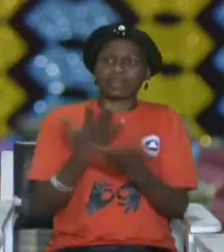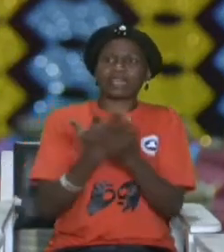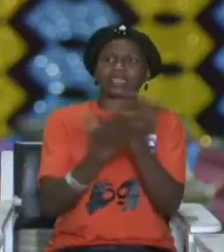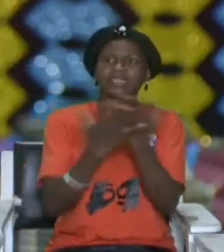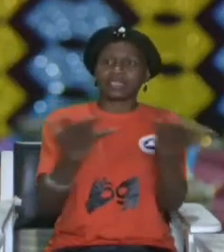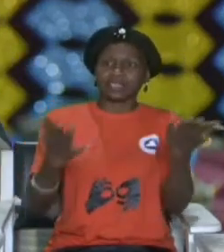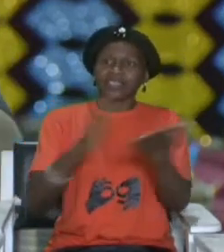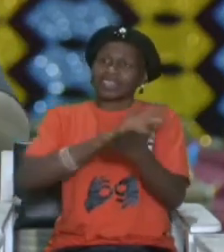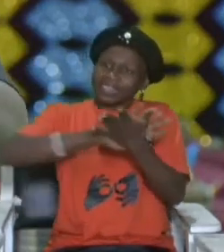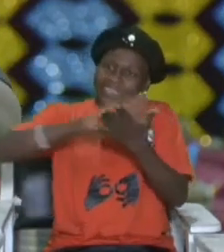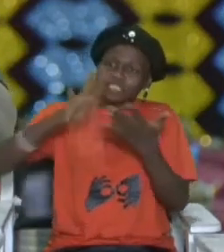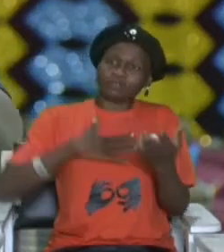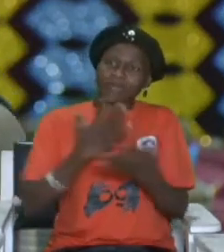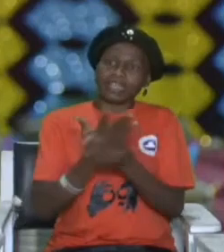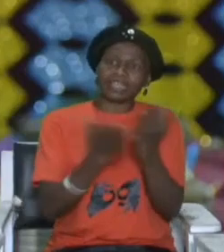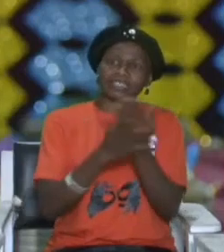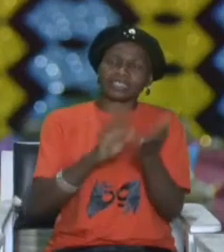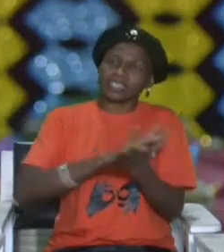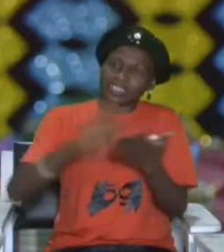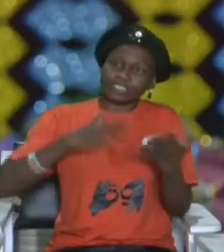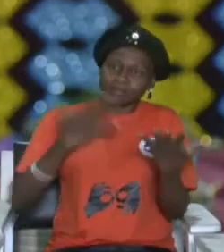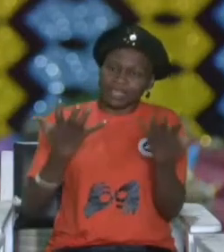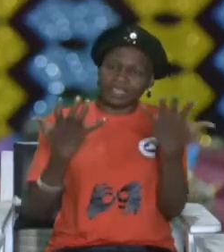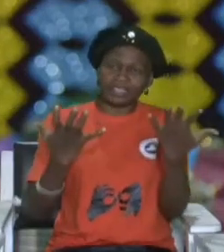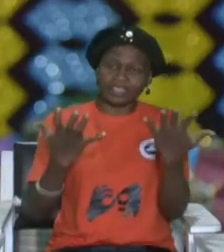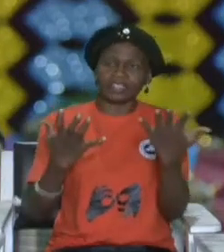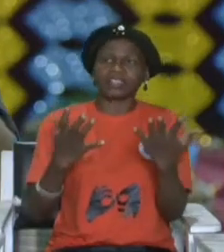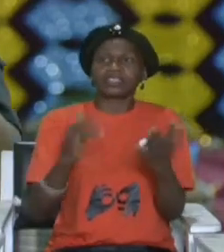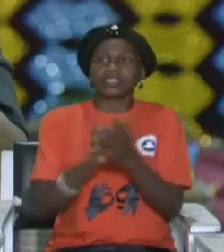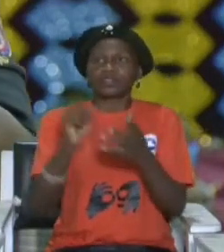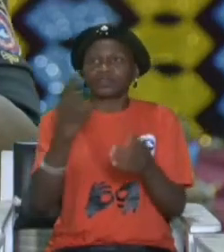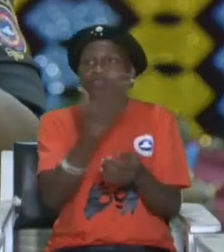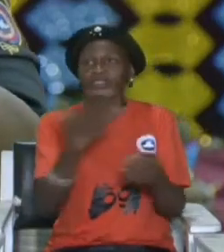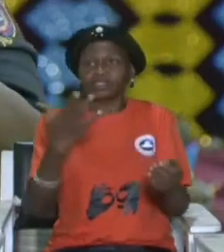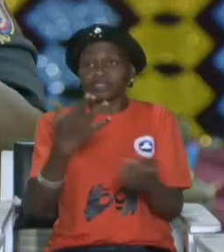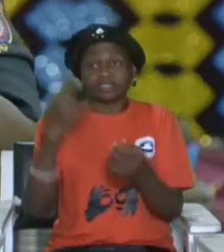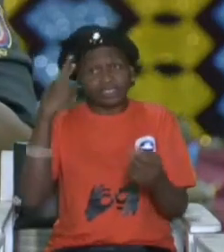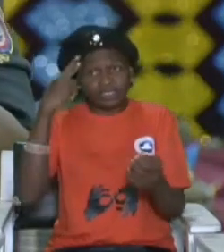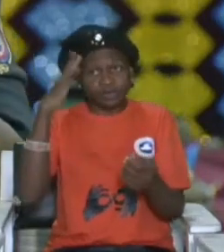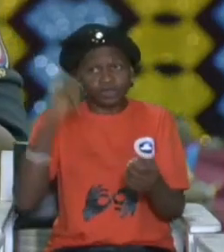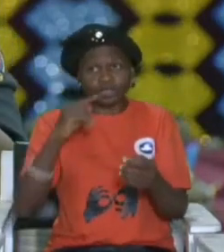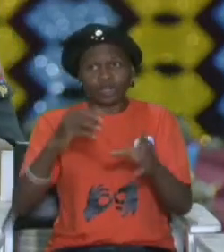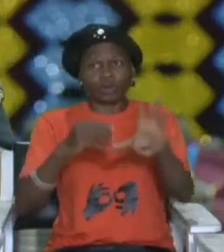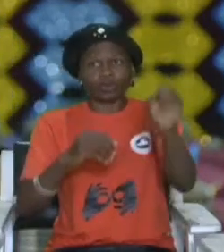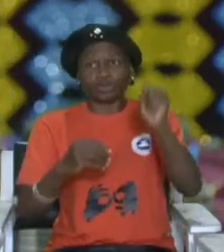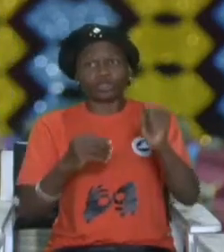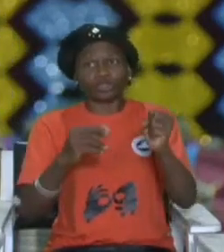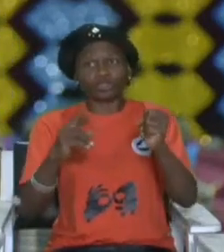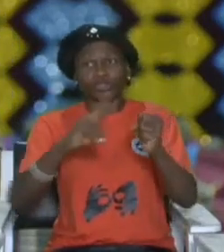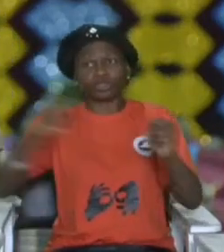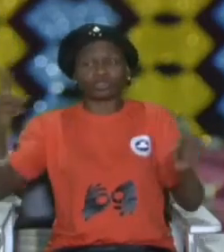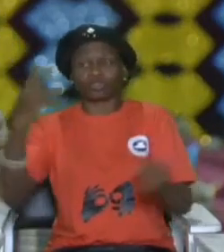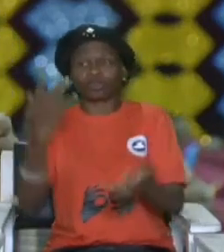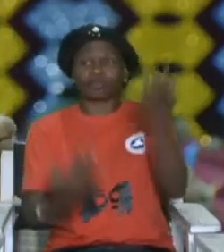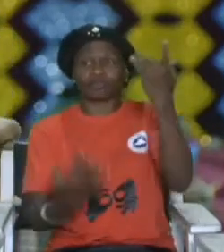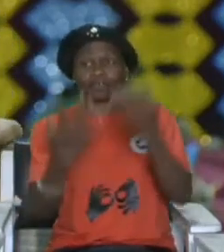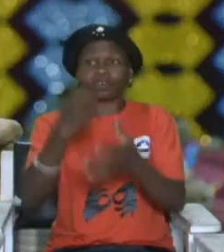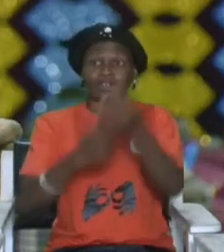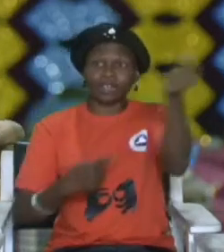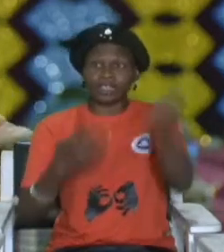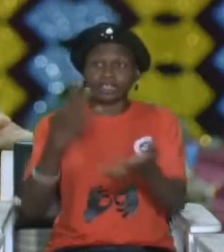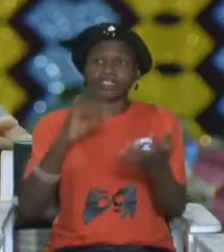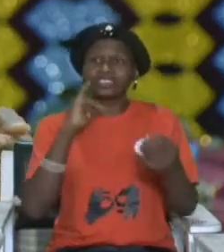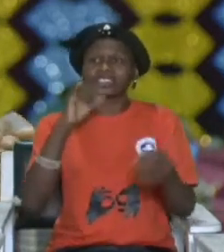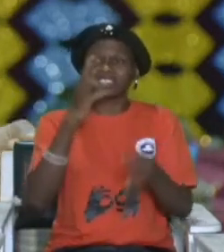Cleanse my hands, cleanse my hands. Because the only reason why you can hold the rod of fire, like my brothers have said ahead of me, is